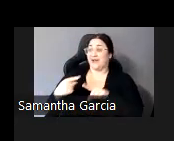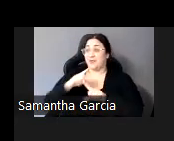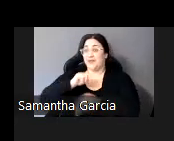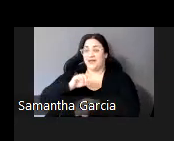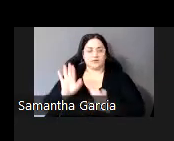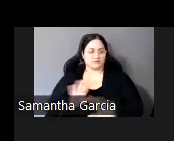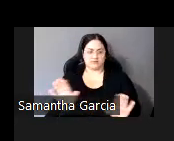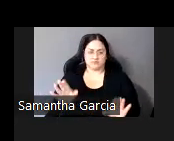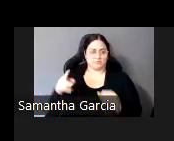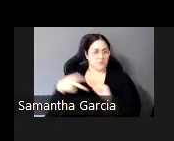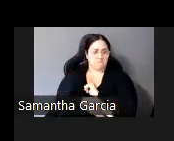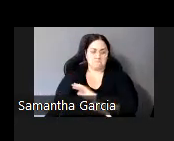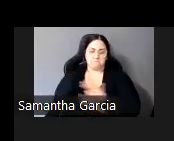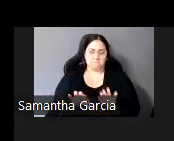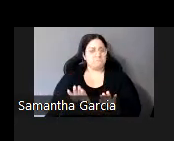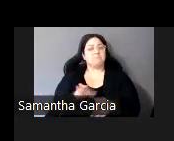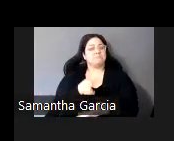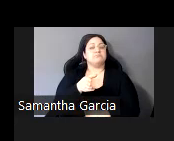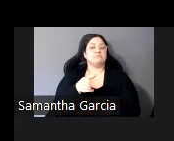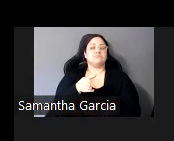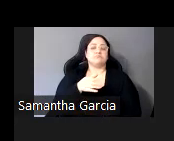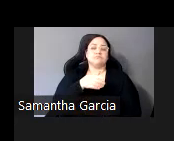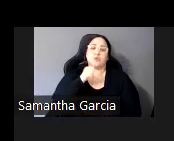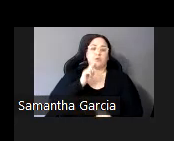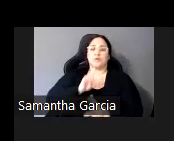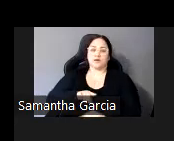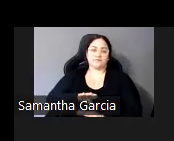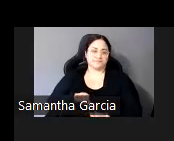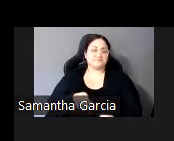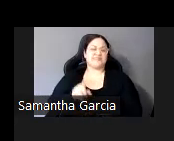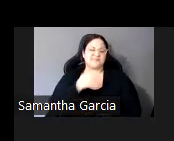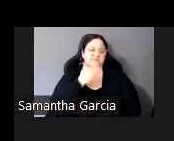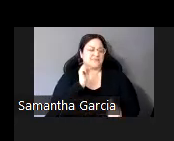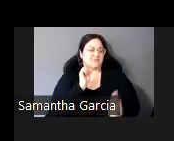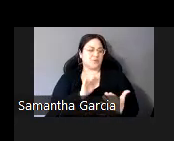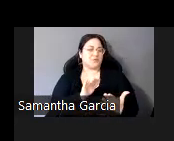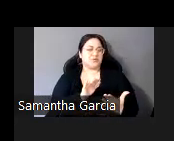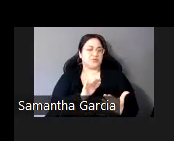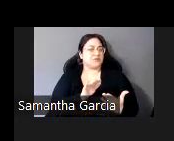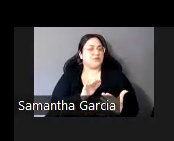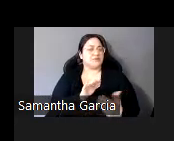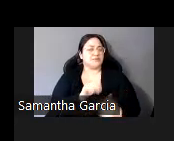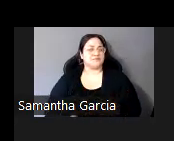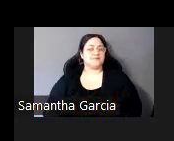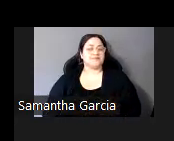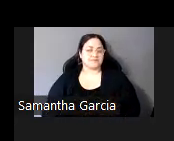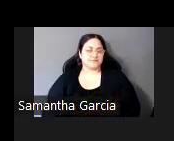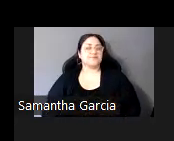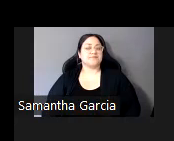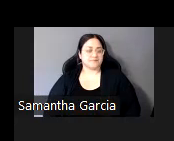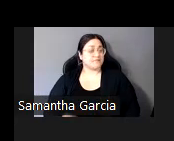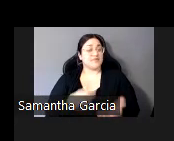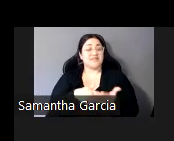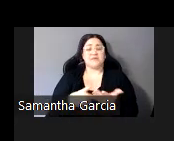media, text message, or an email even. Since it's too easy to get caught up with these scammers that are very persuasive